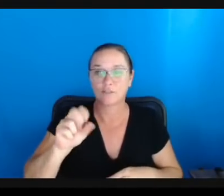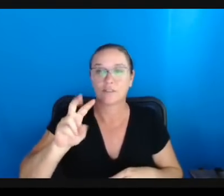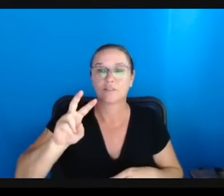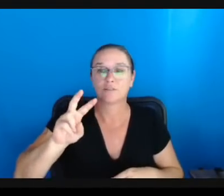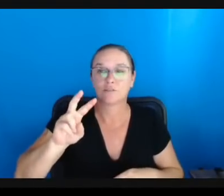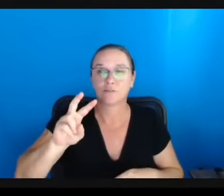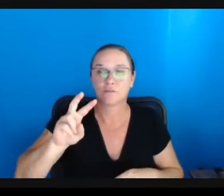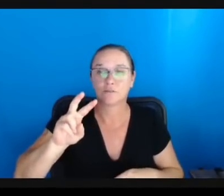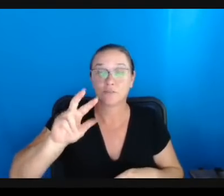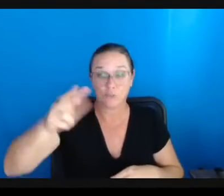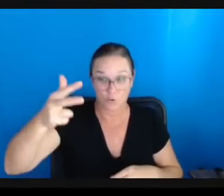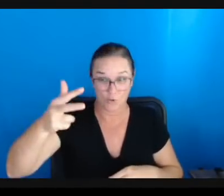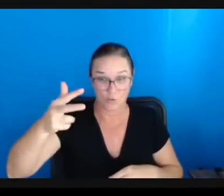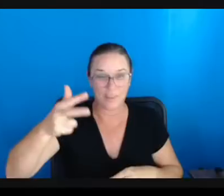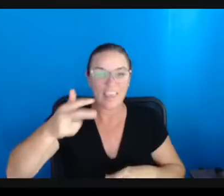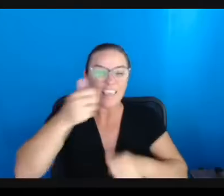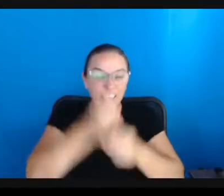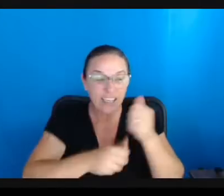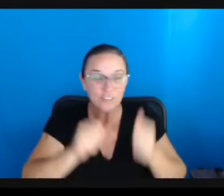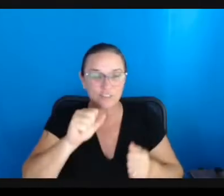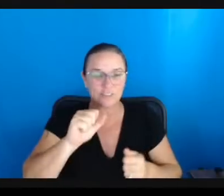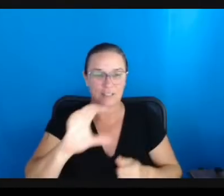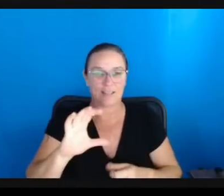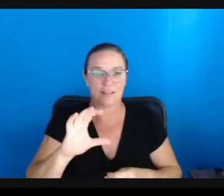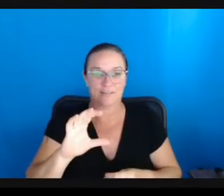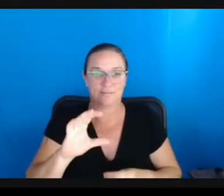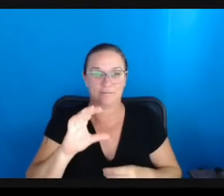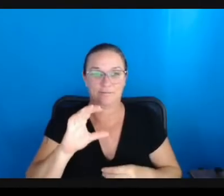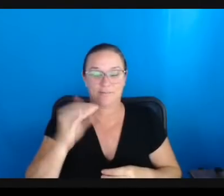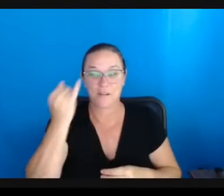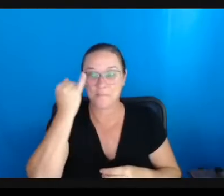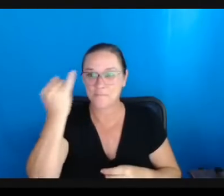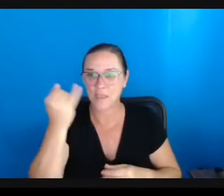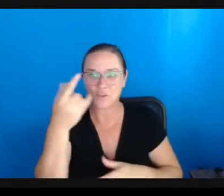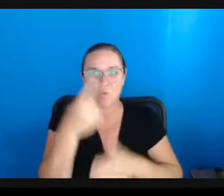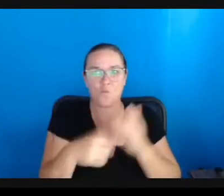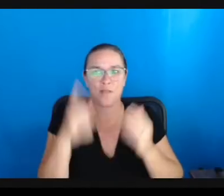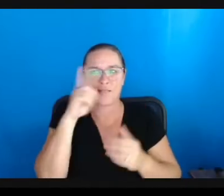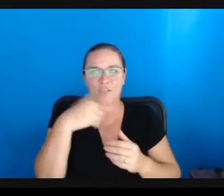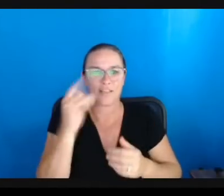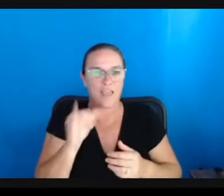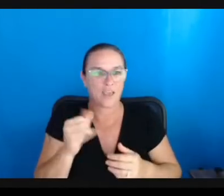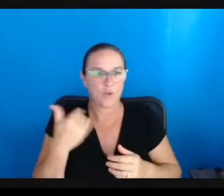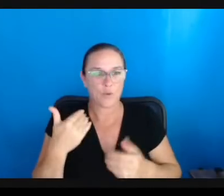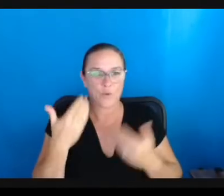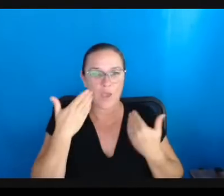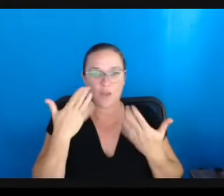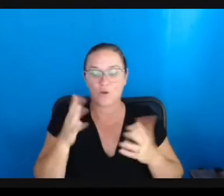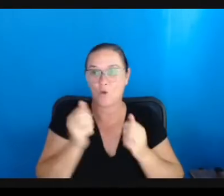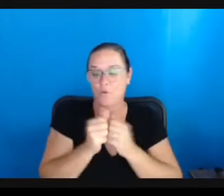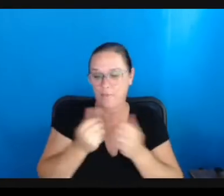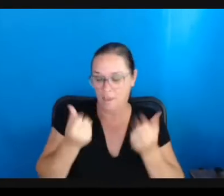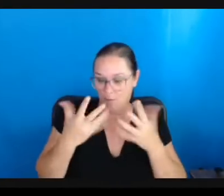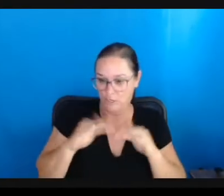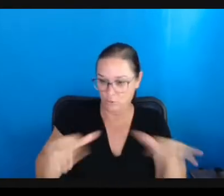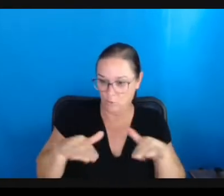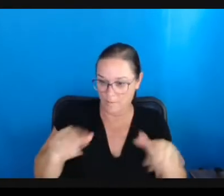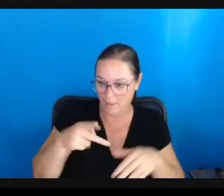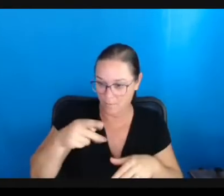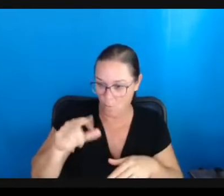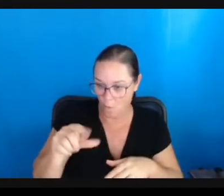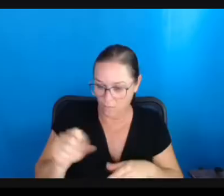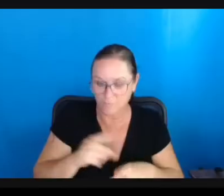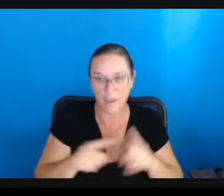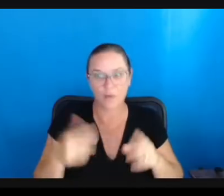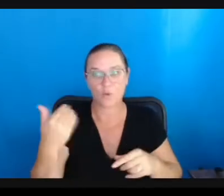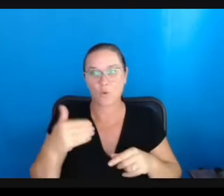So if you try to imagine what that might be, right? I'm not sure what that is in swimming pools and a typical measure here, but there